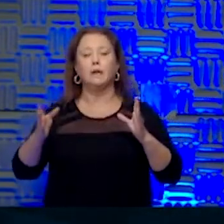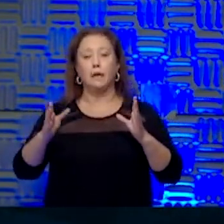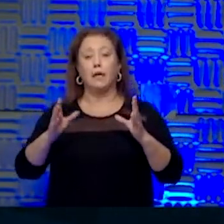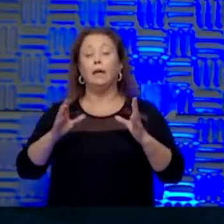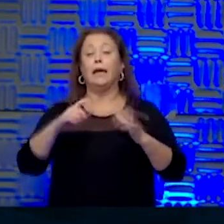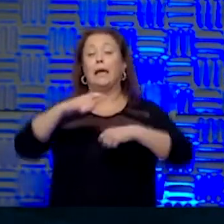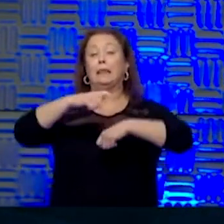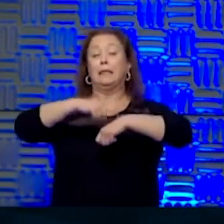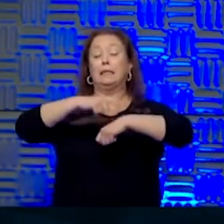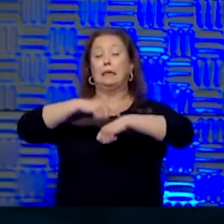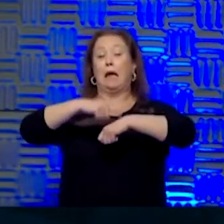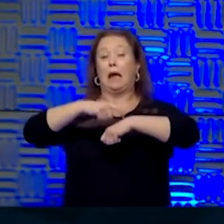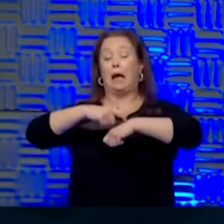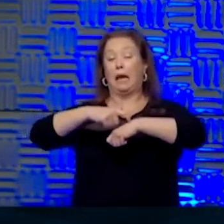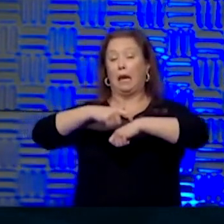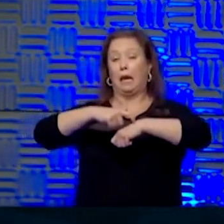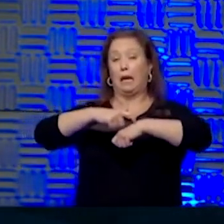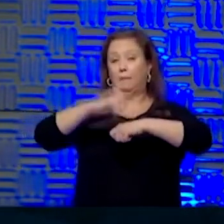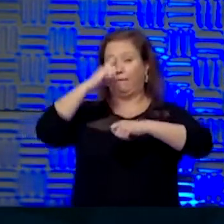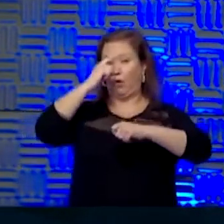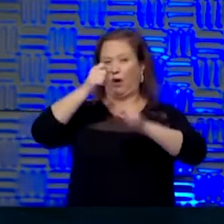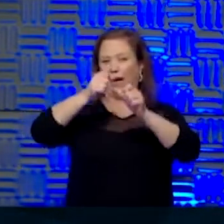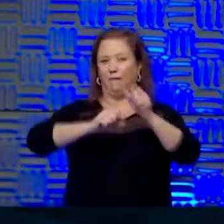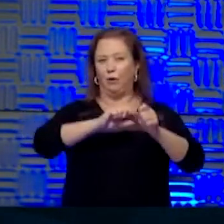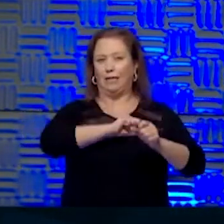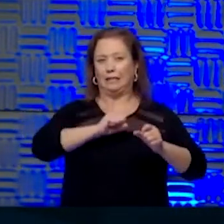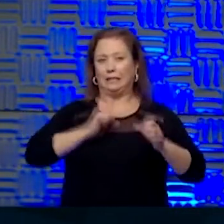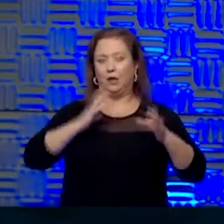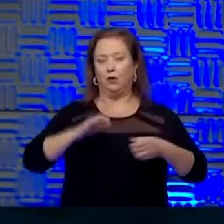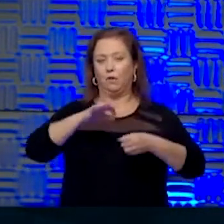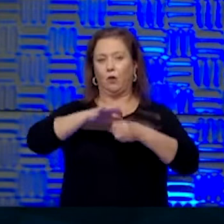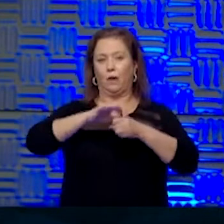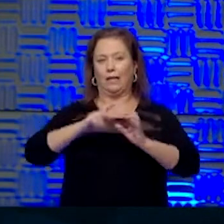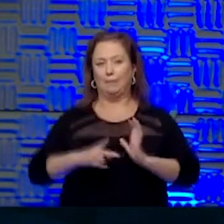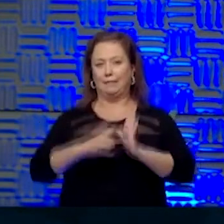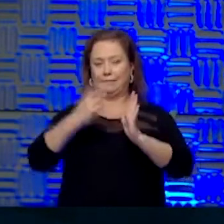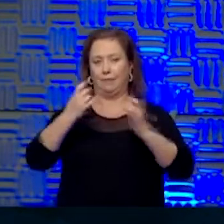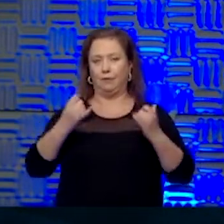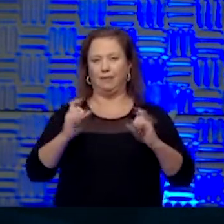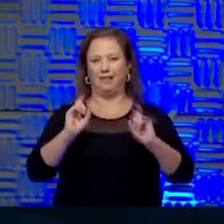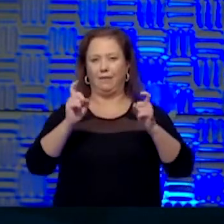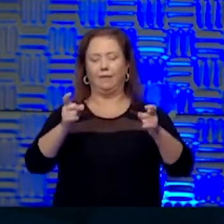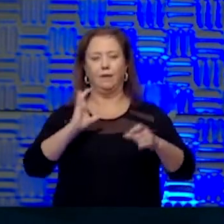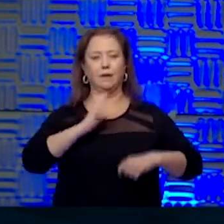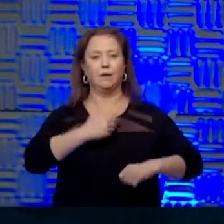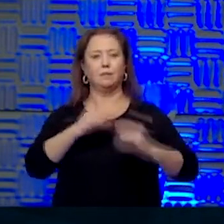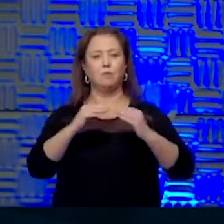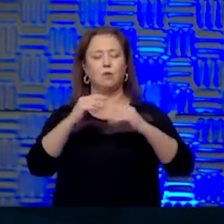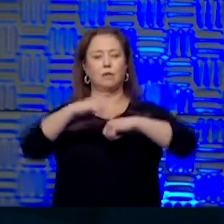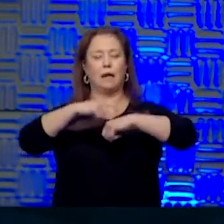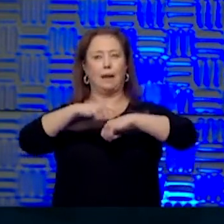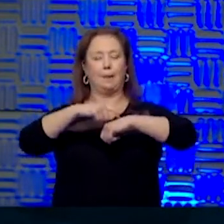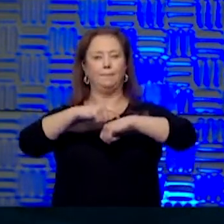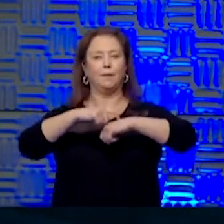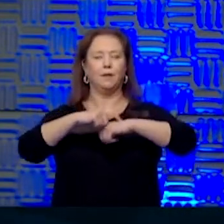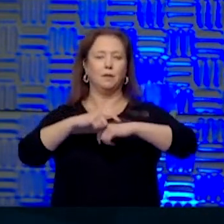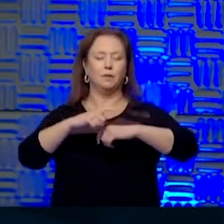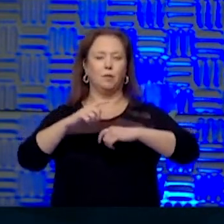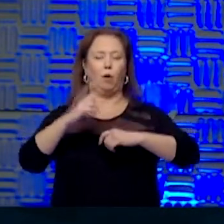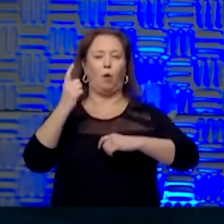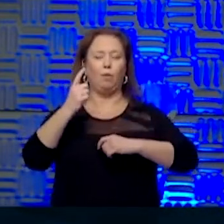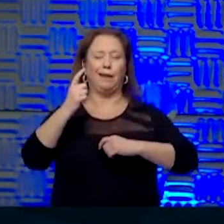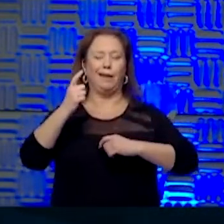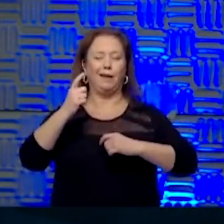time that's allowed for every senator to vote has been doubled, meaning that there's supposedly only